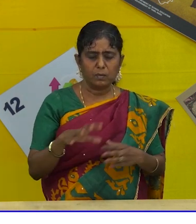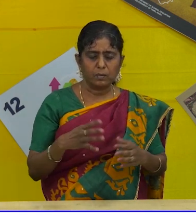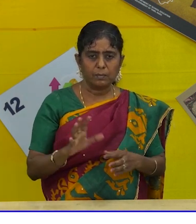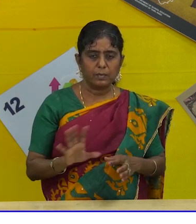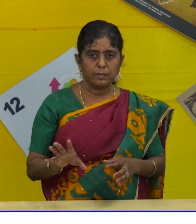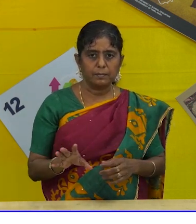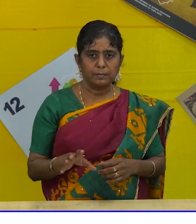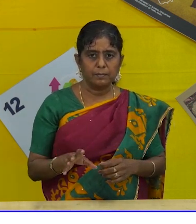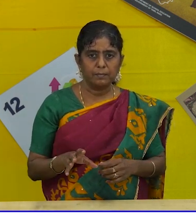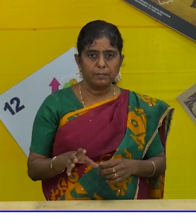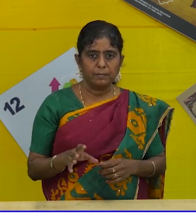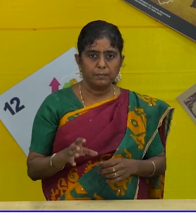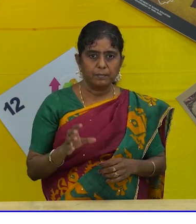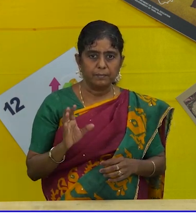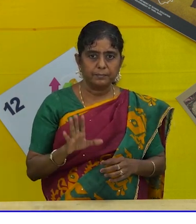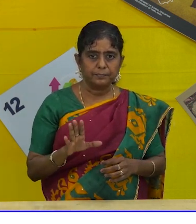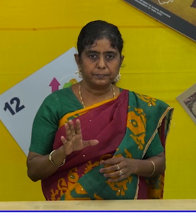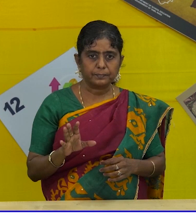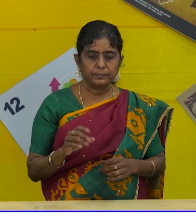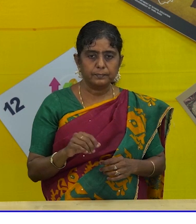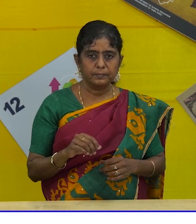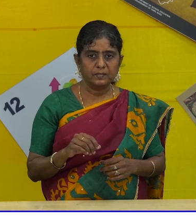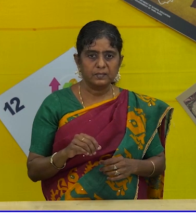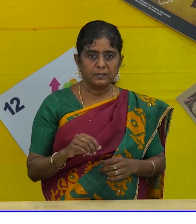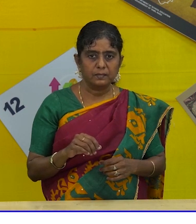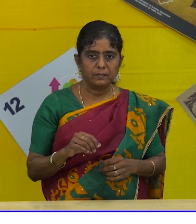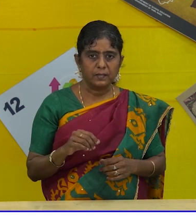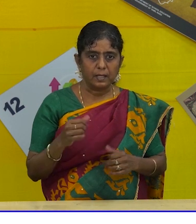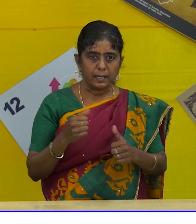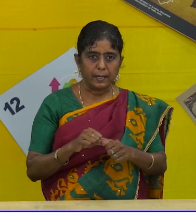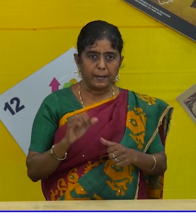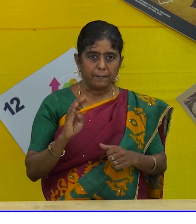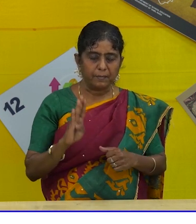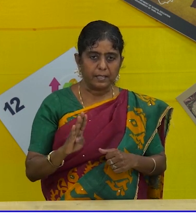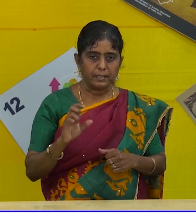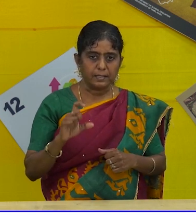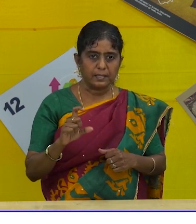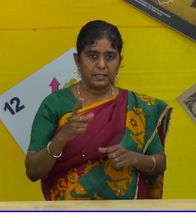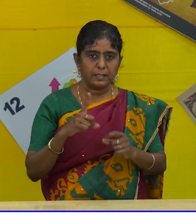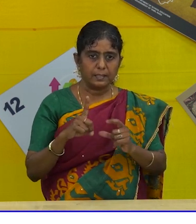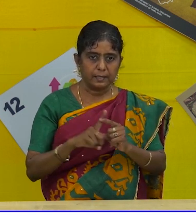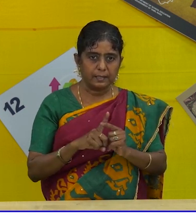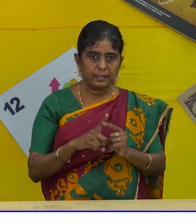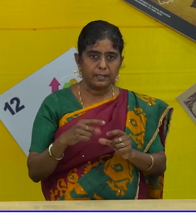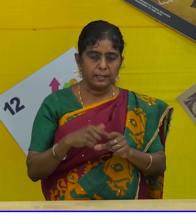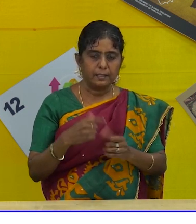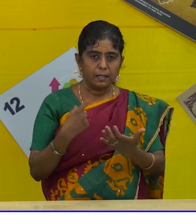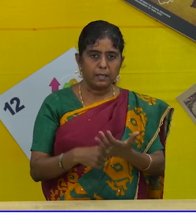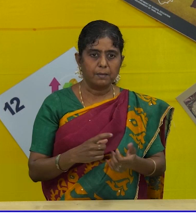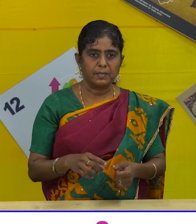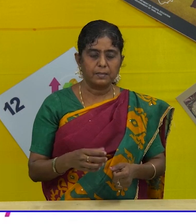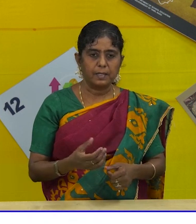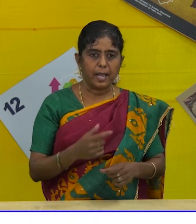bother about the d also. It can be there, it cannot be there. So, on a, b, c, d, all the four r should be a real